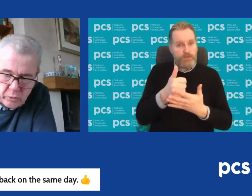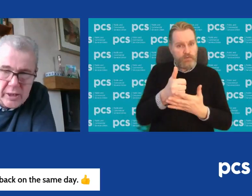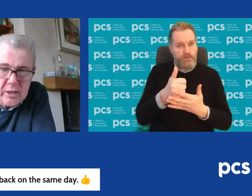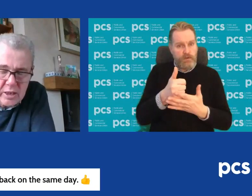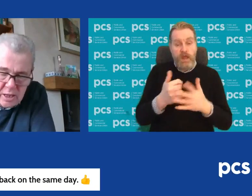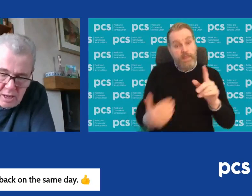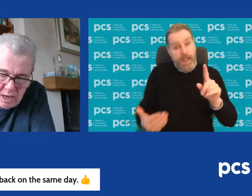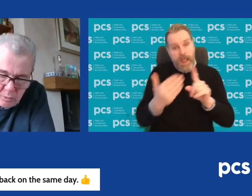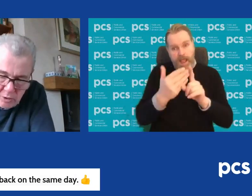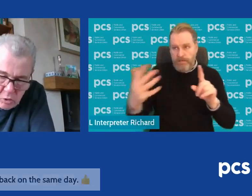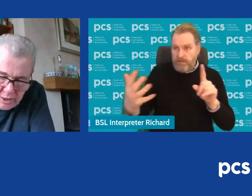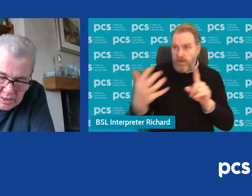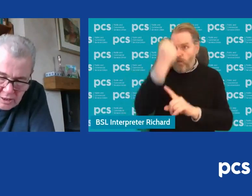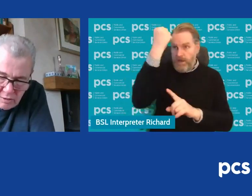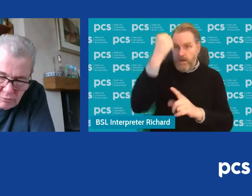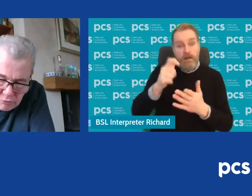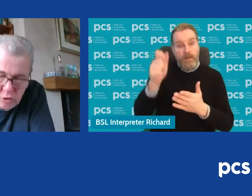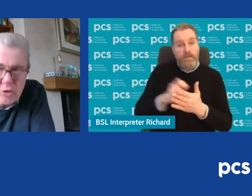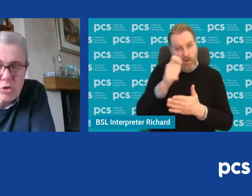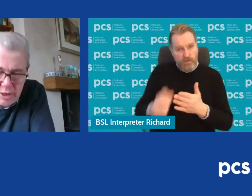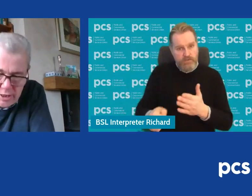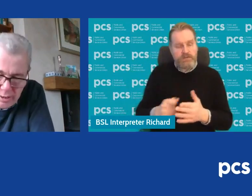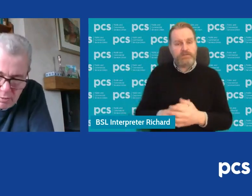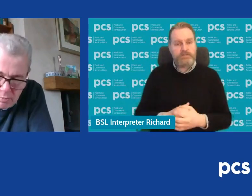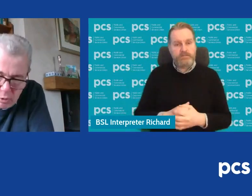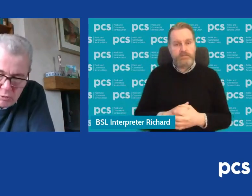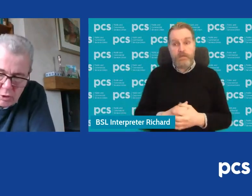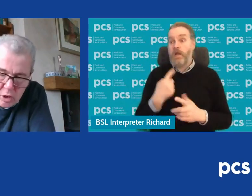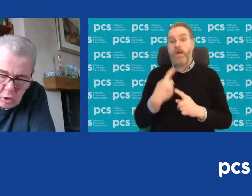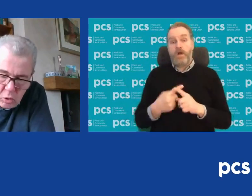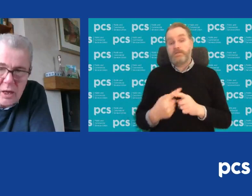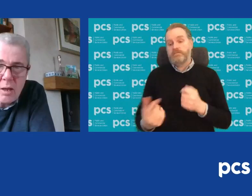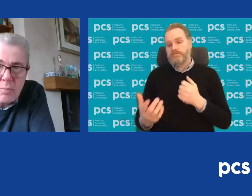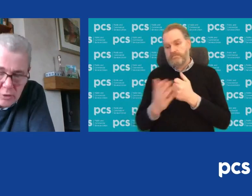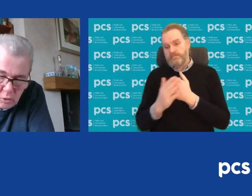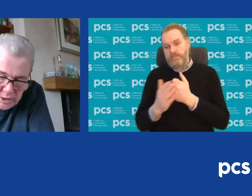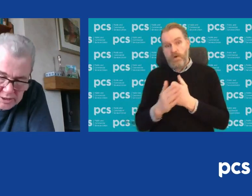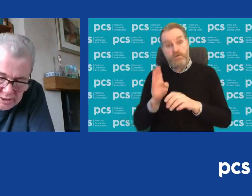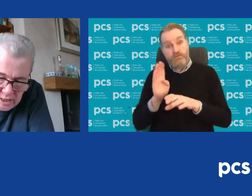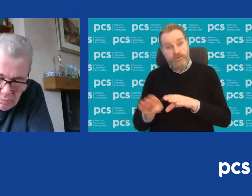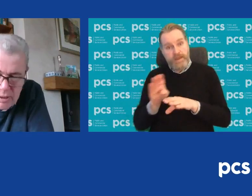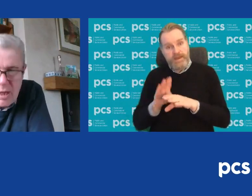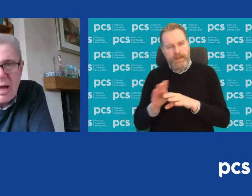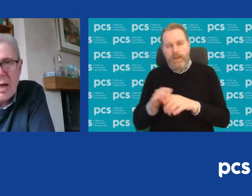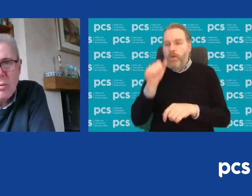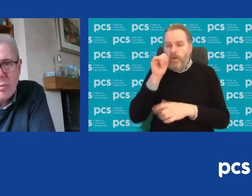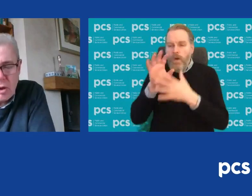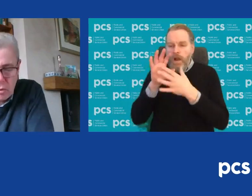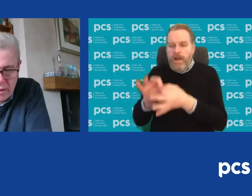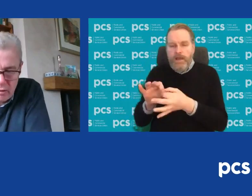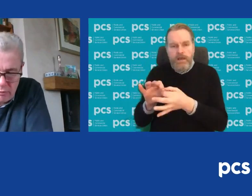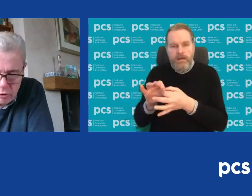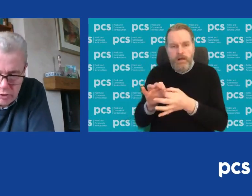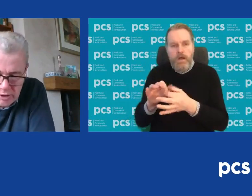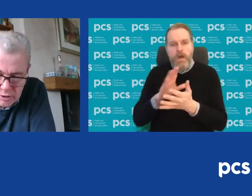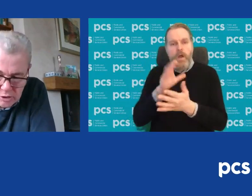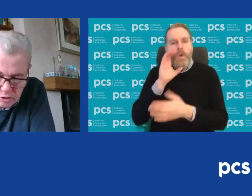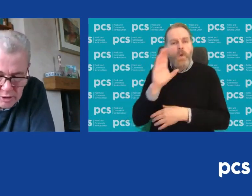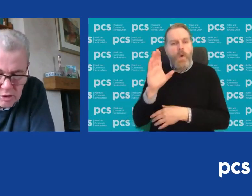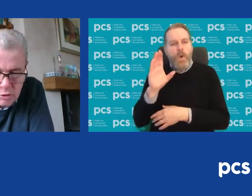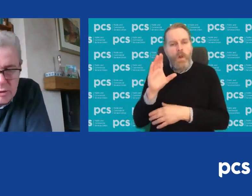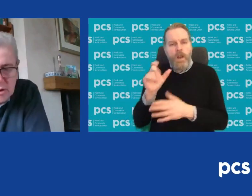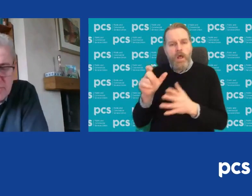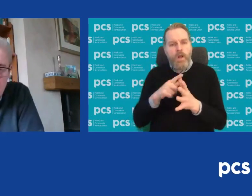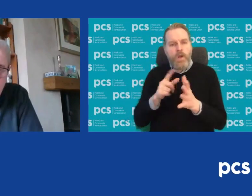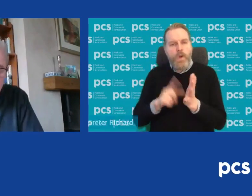next few weeks. And we're organising further training, both on our call hub and organising hub, and we'll be holding further